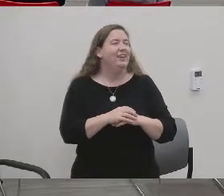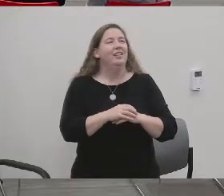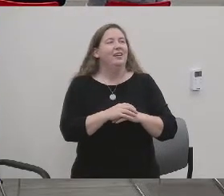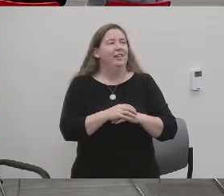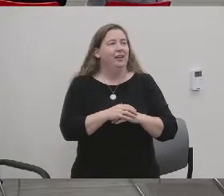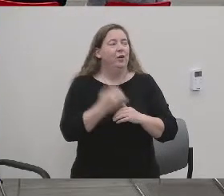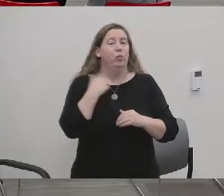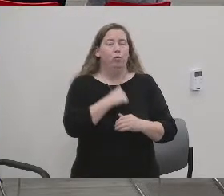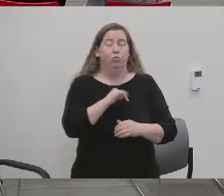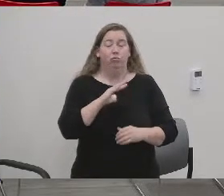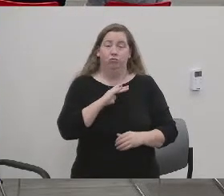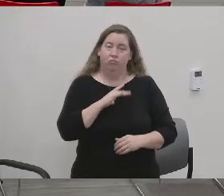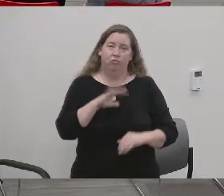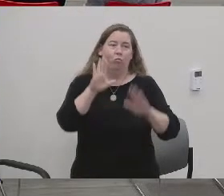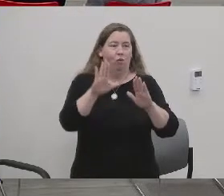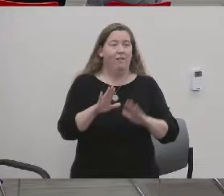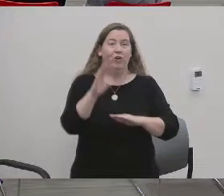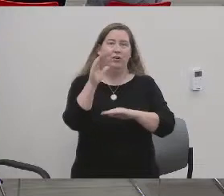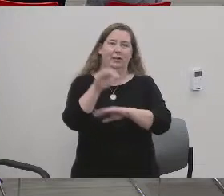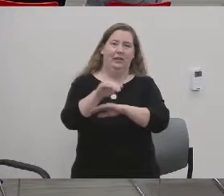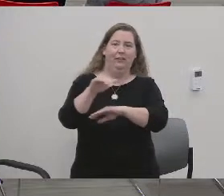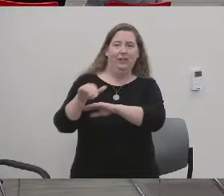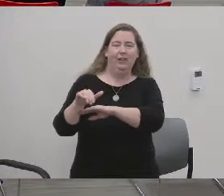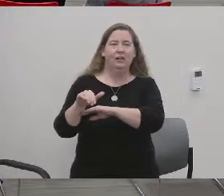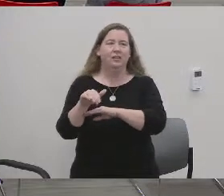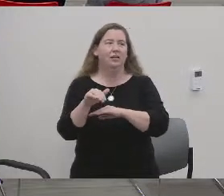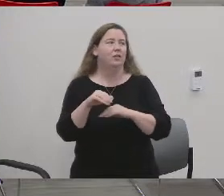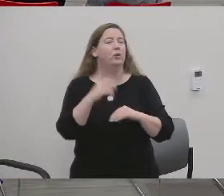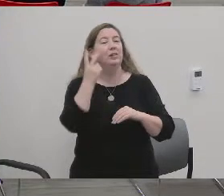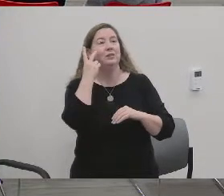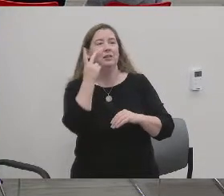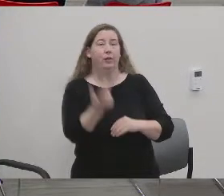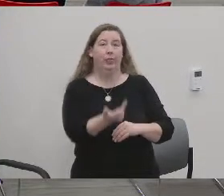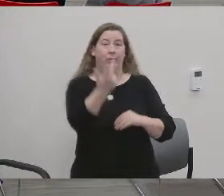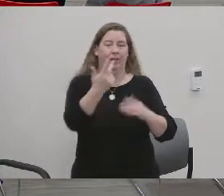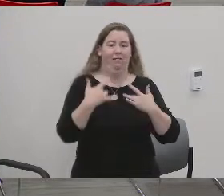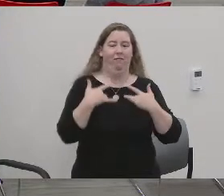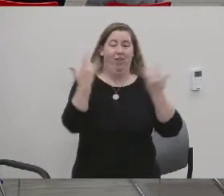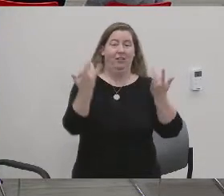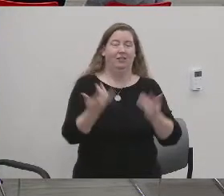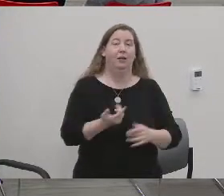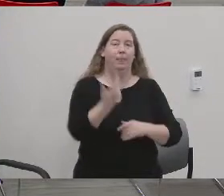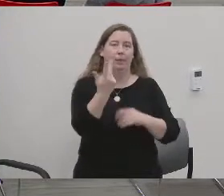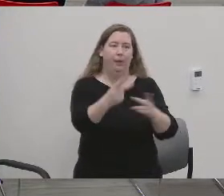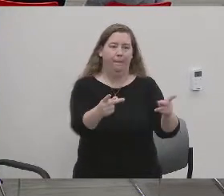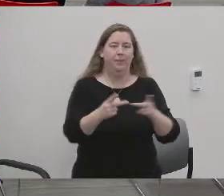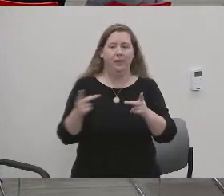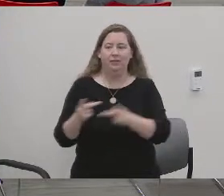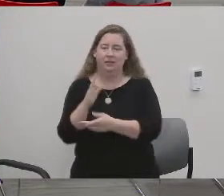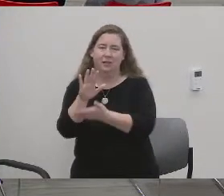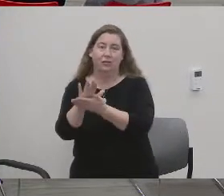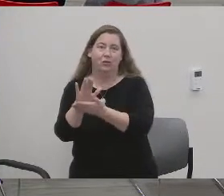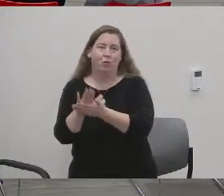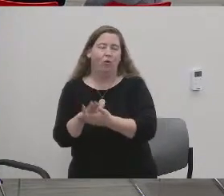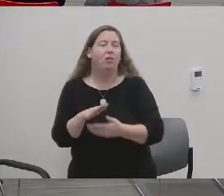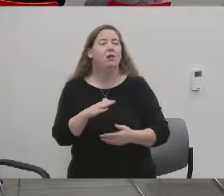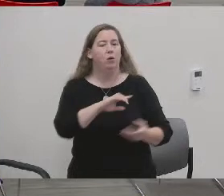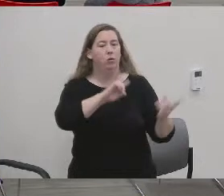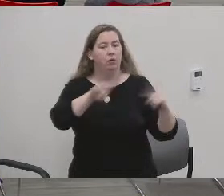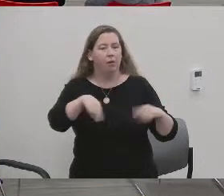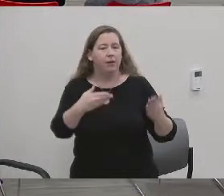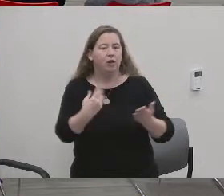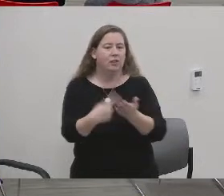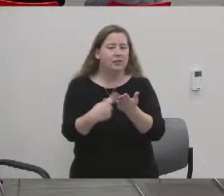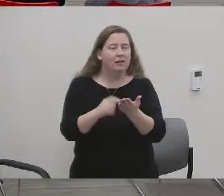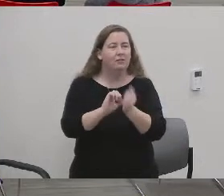an awesome evening it is. We look outside, we have the lights on, we have 3 events in 3 locations at school, and the fact that we can come here and talk about athletics